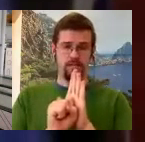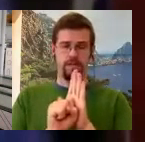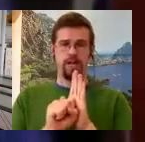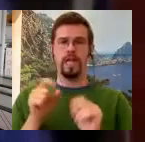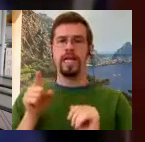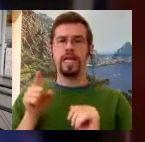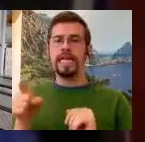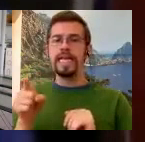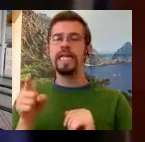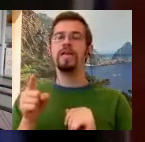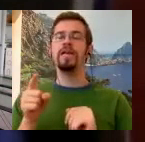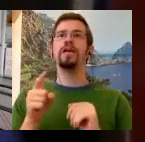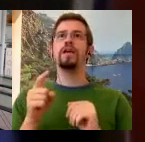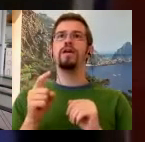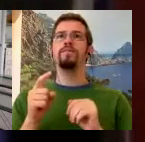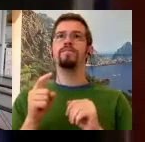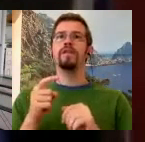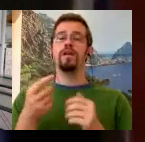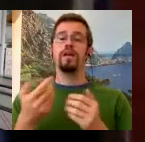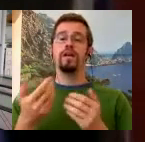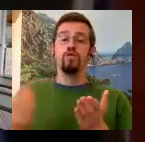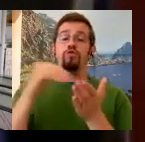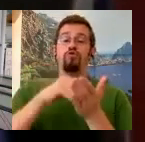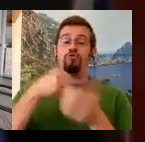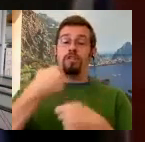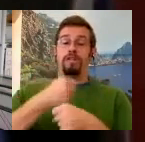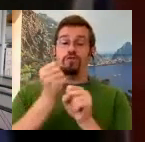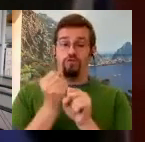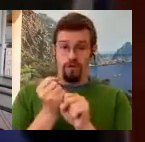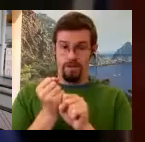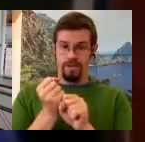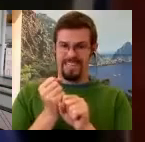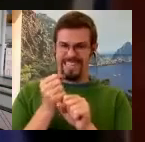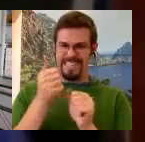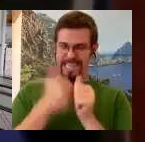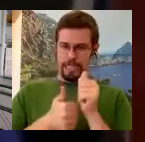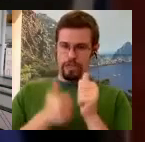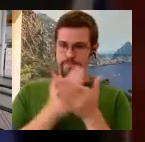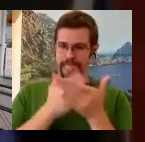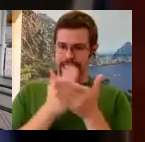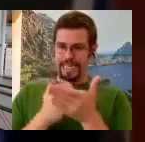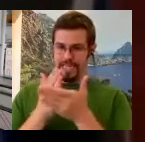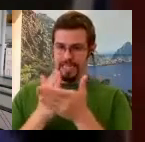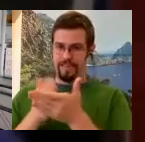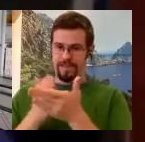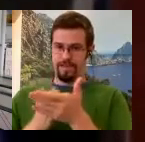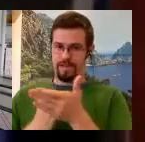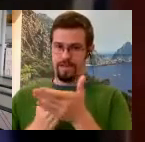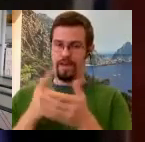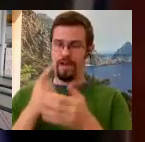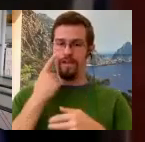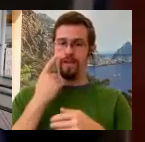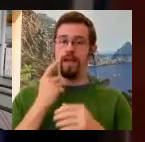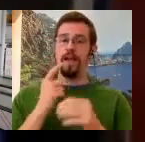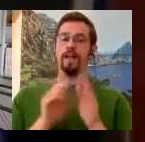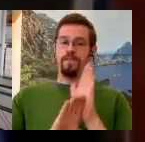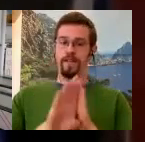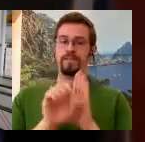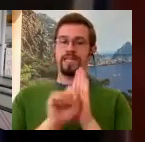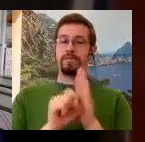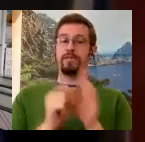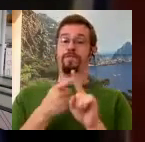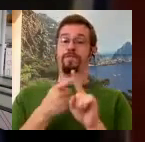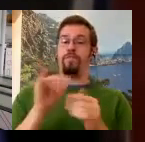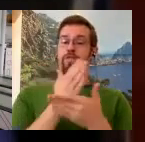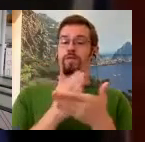the font, and he only encodes the symbol pieces, and then he rebuilds the entire symbol from those pieces. It's really interesting.